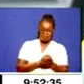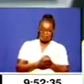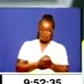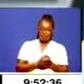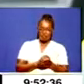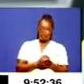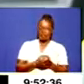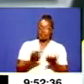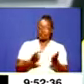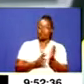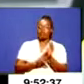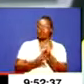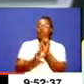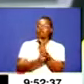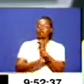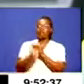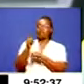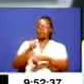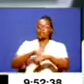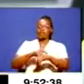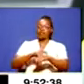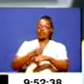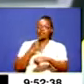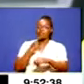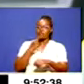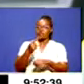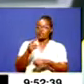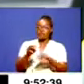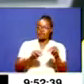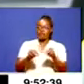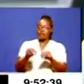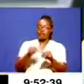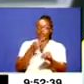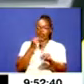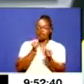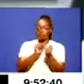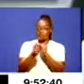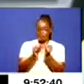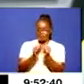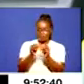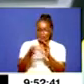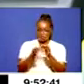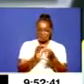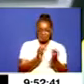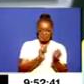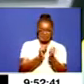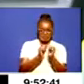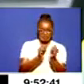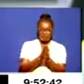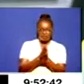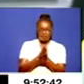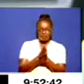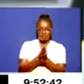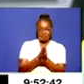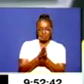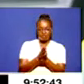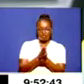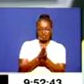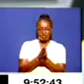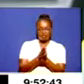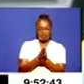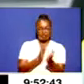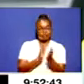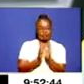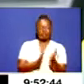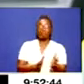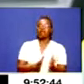representing the country for the first time in the 100 meters men's race in an Olympic competition, sprinter Ferdinand